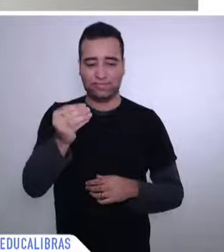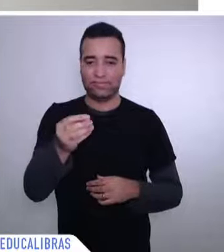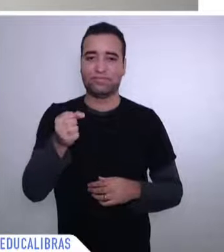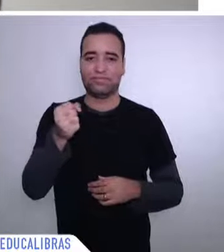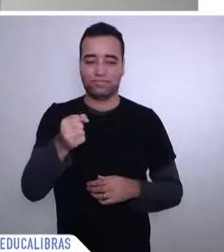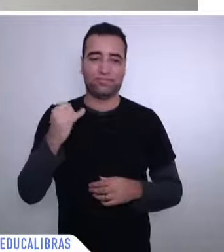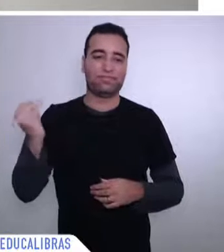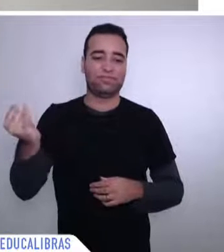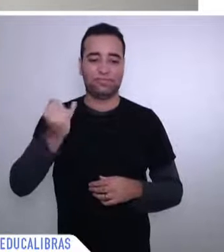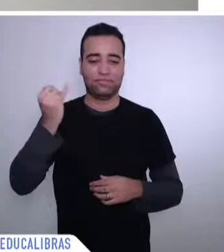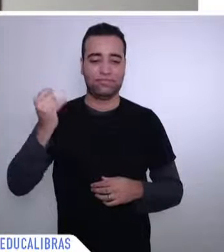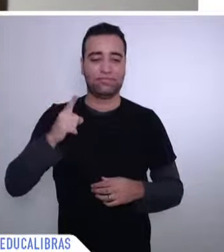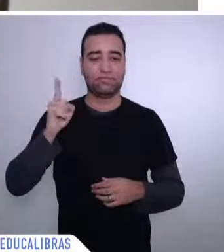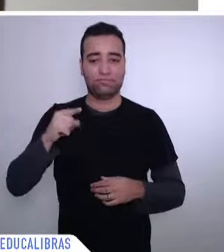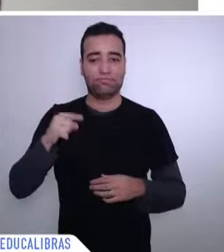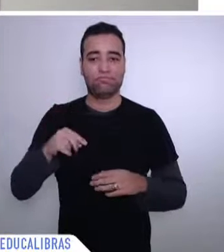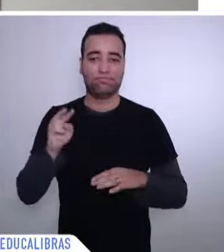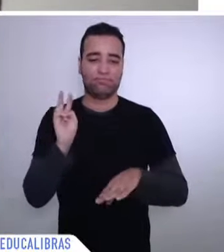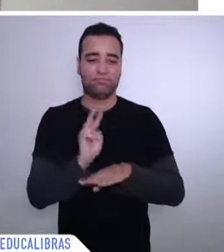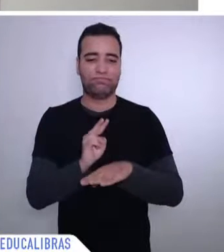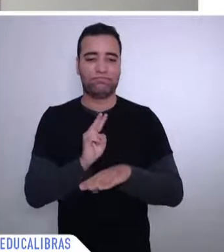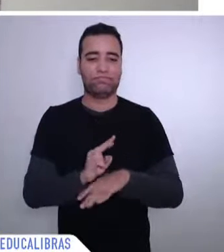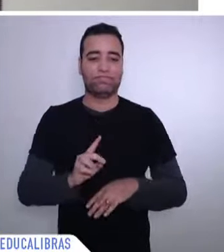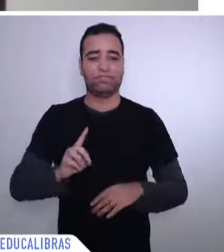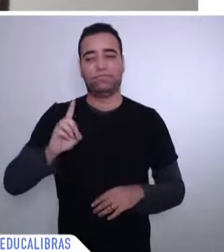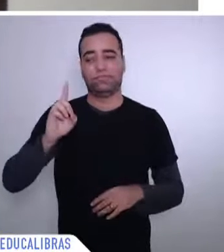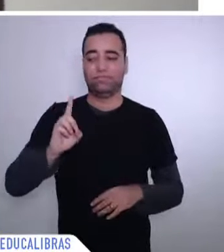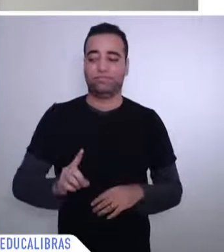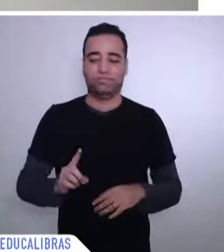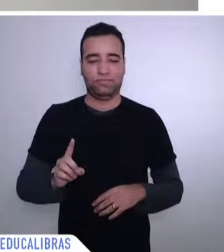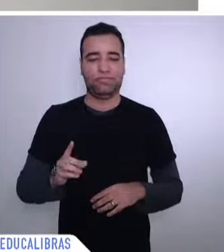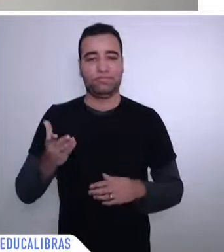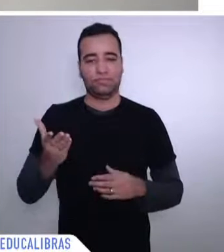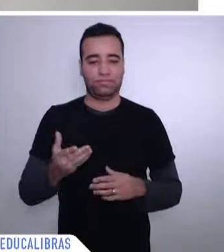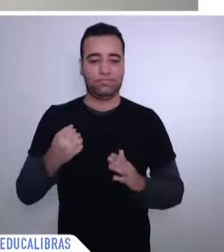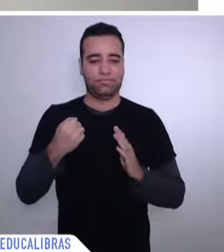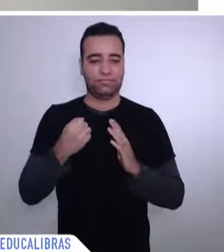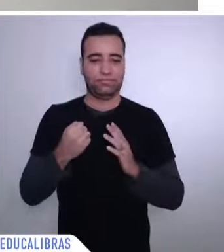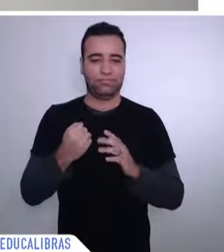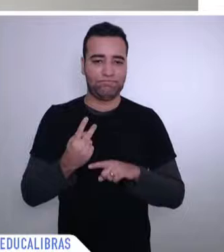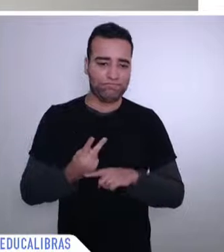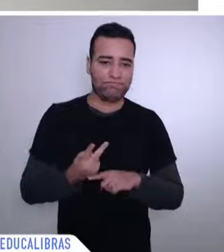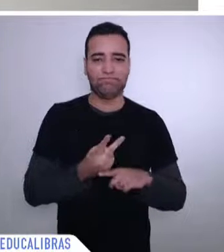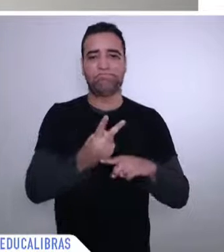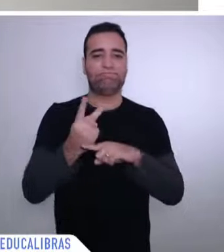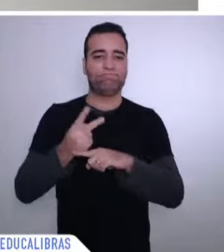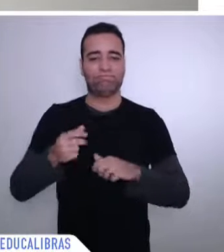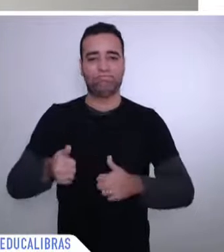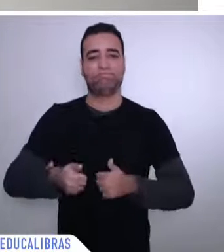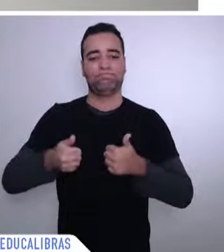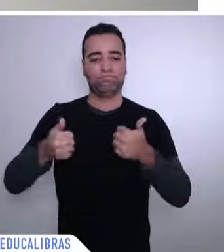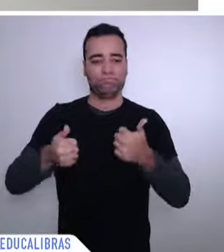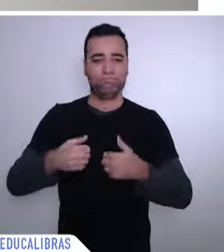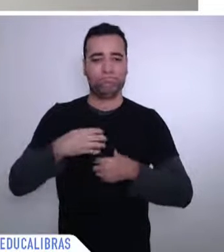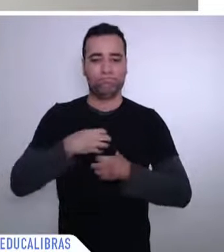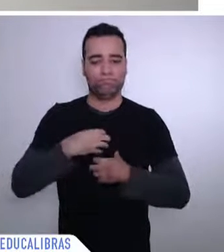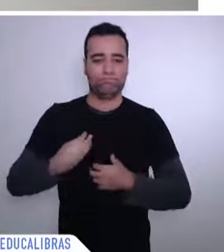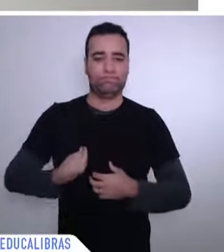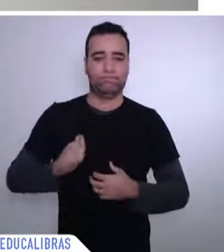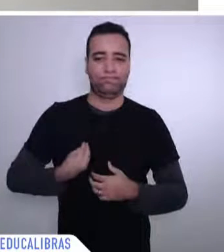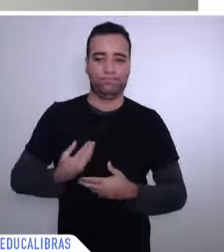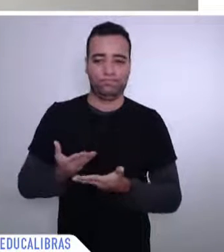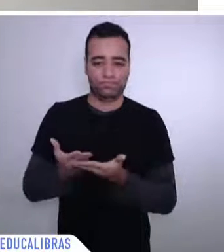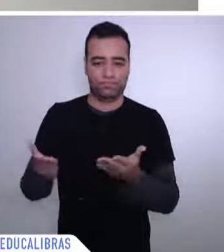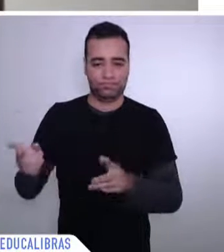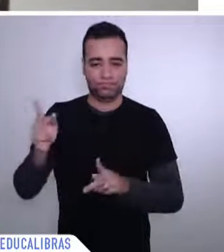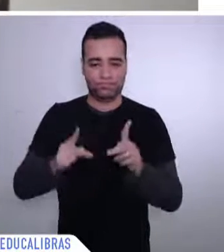Thank you very much for providing this kind of an input, President Lupi. It's important for the fight